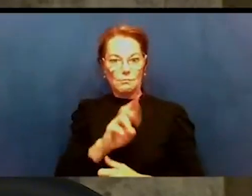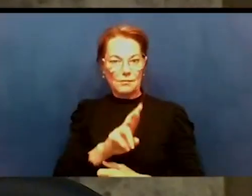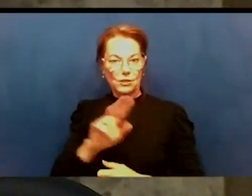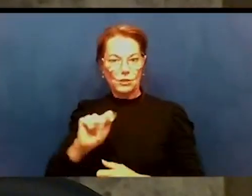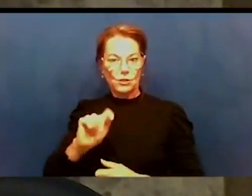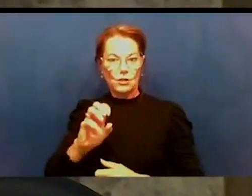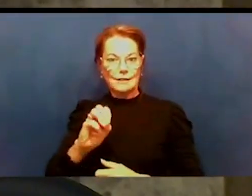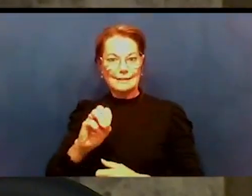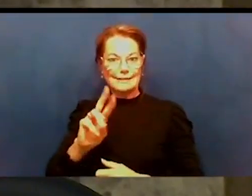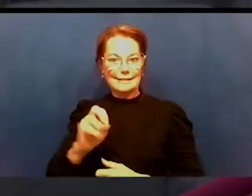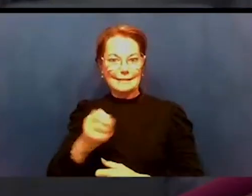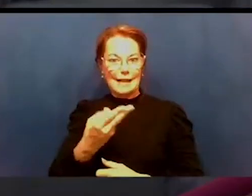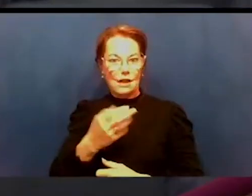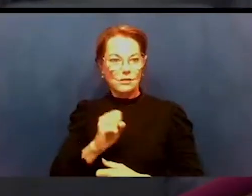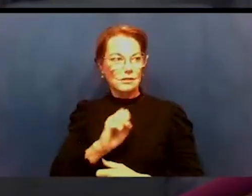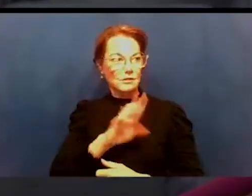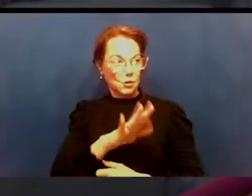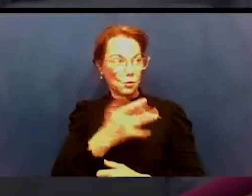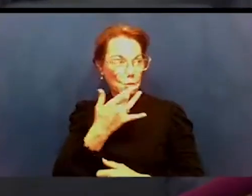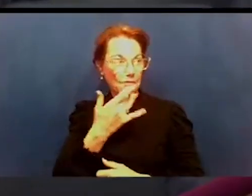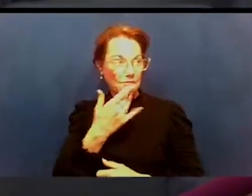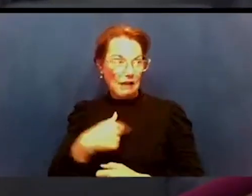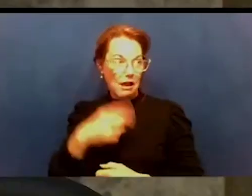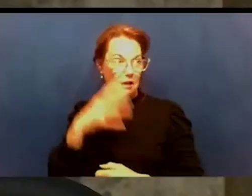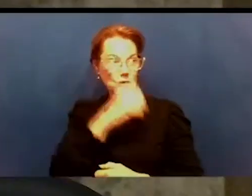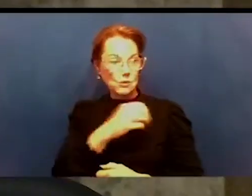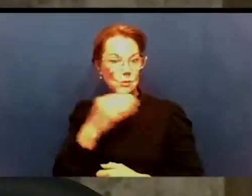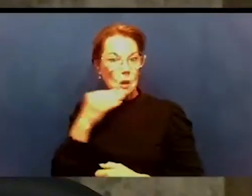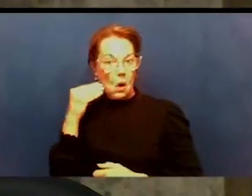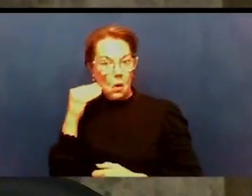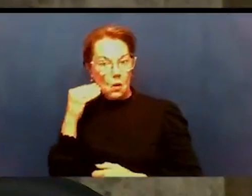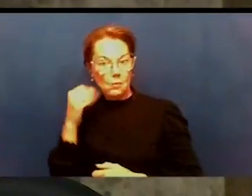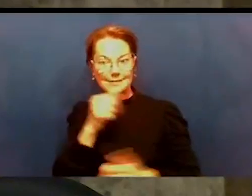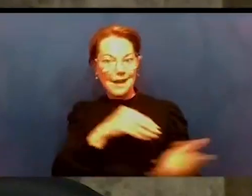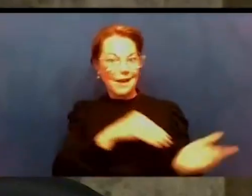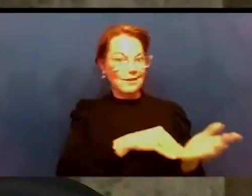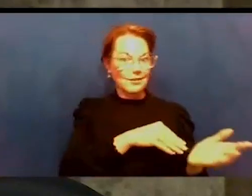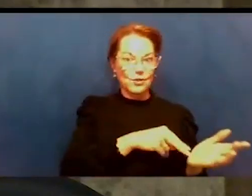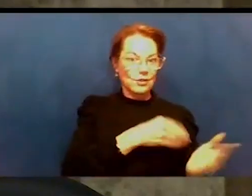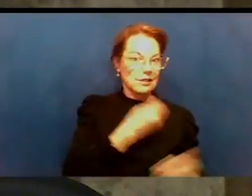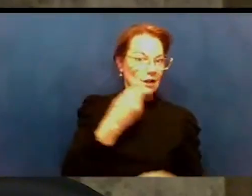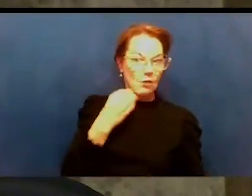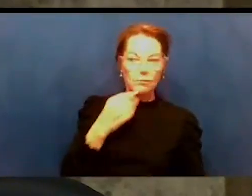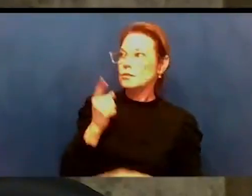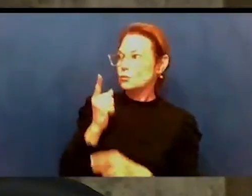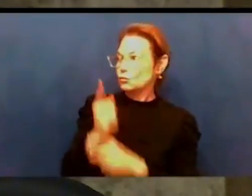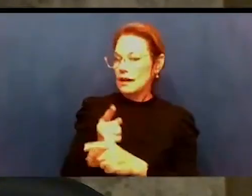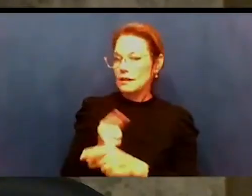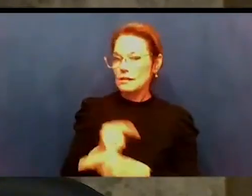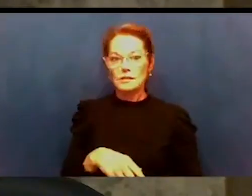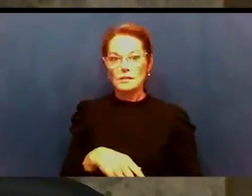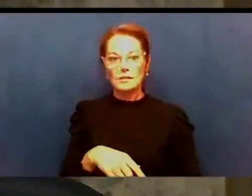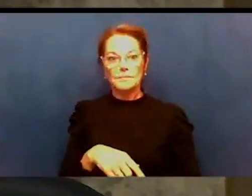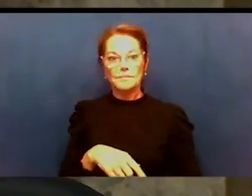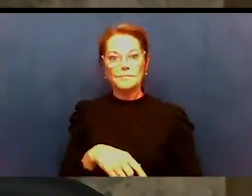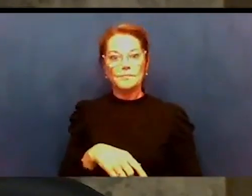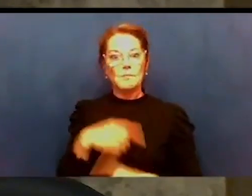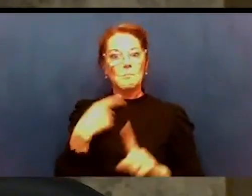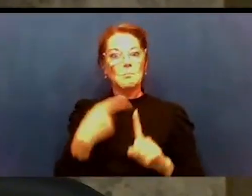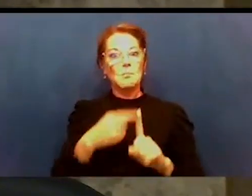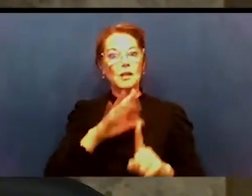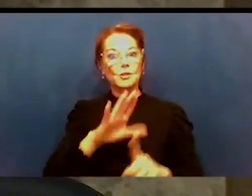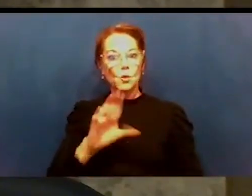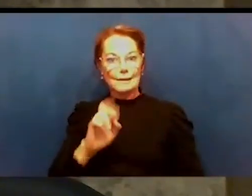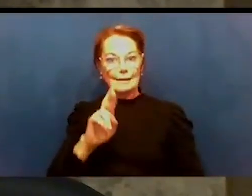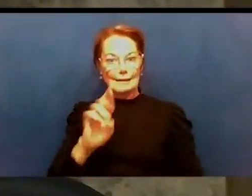home. That's absolutely correct. And the care that you're receiving, even at